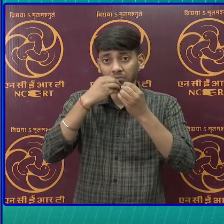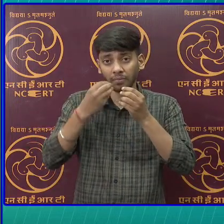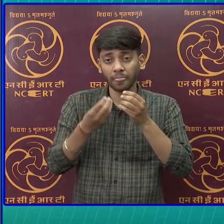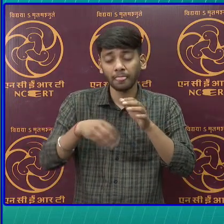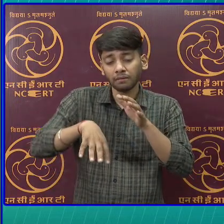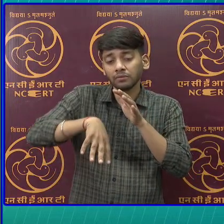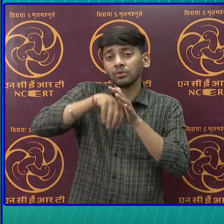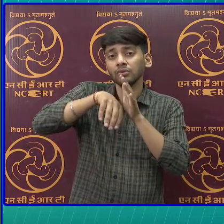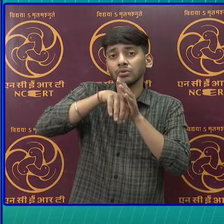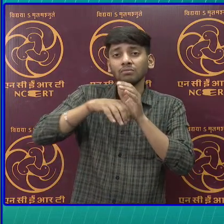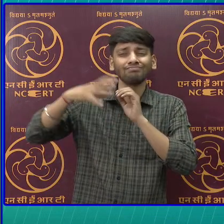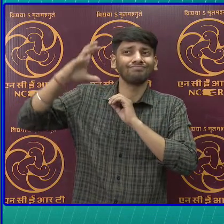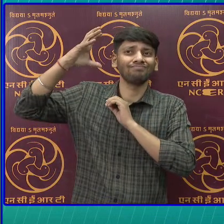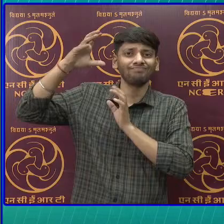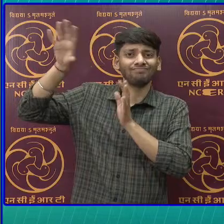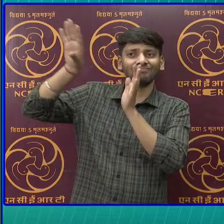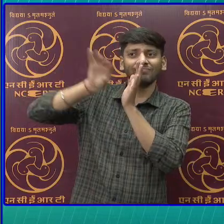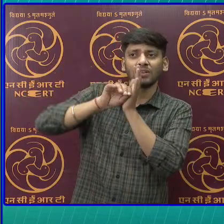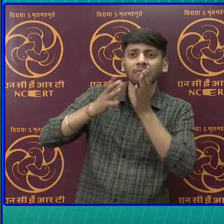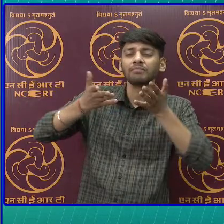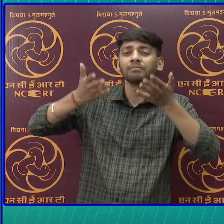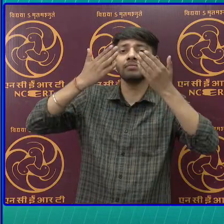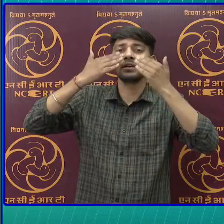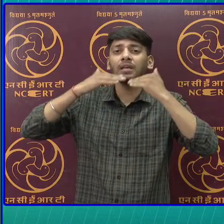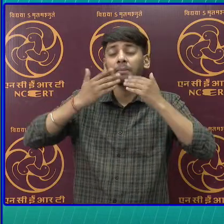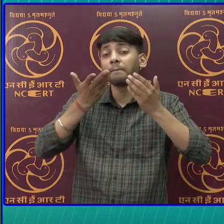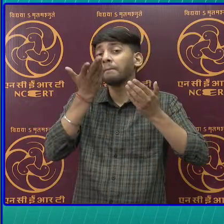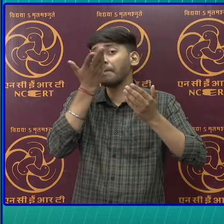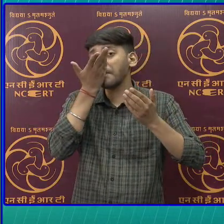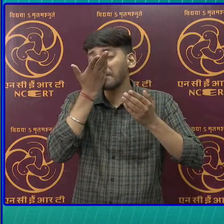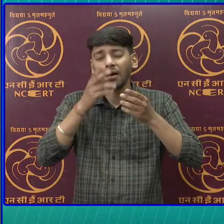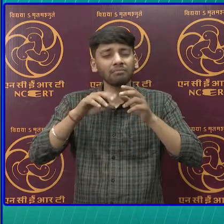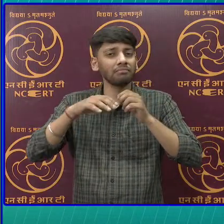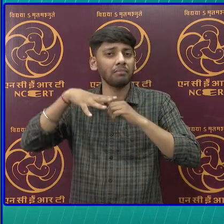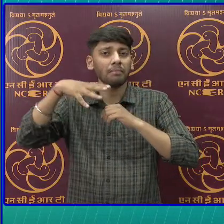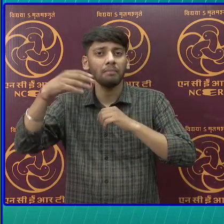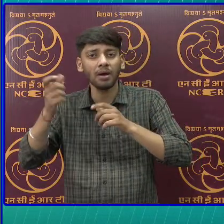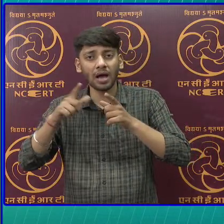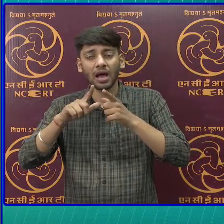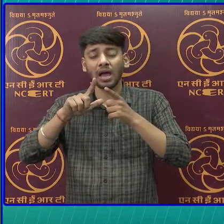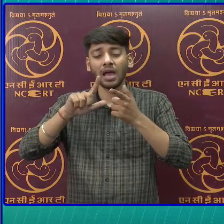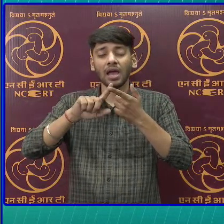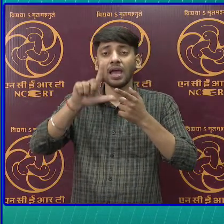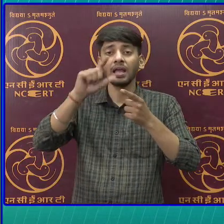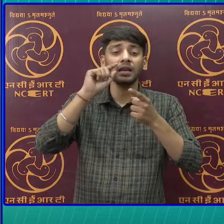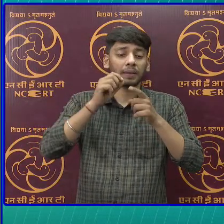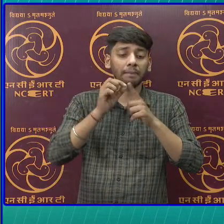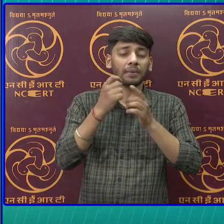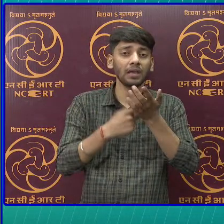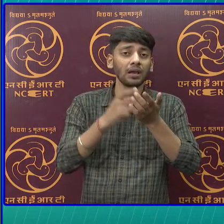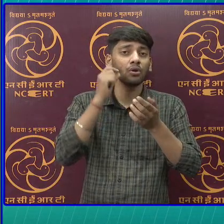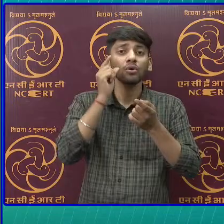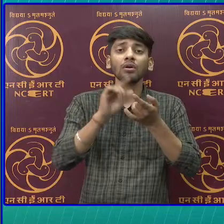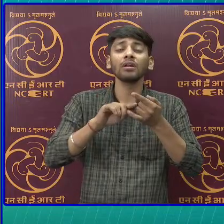absorbing years of sunlight, air, water, and out of it leprous hide, sprouting